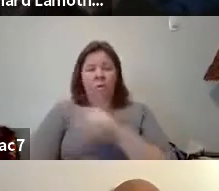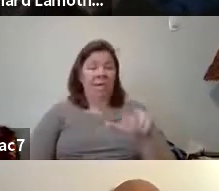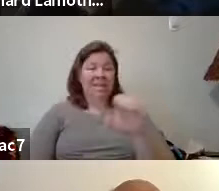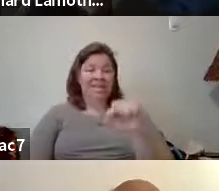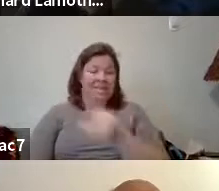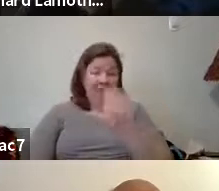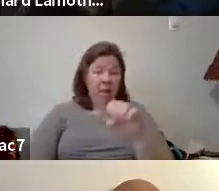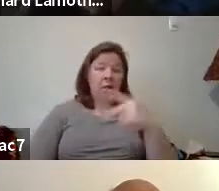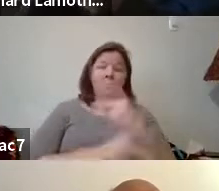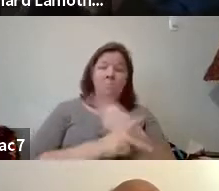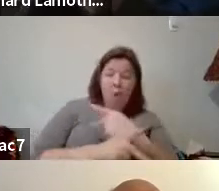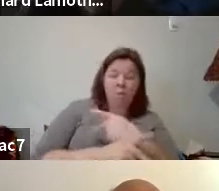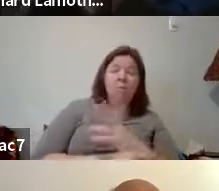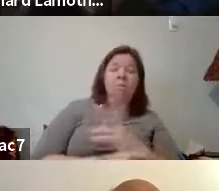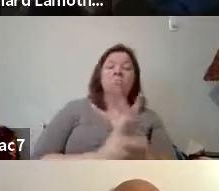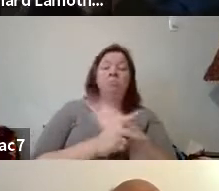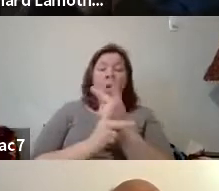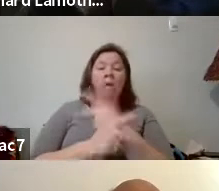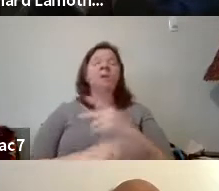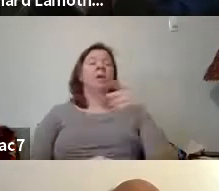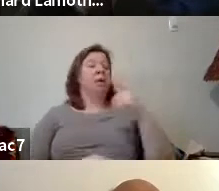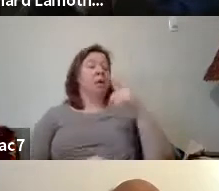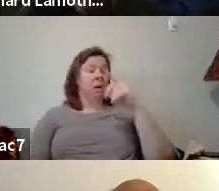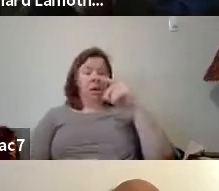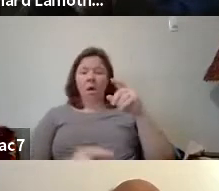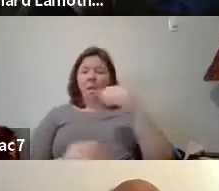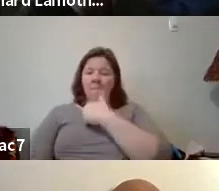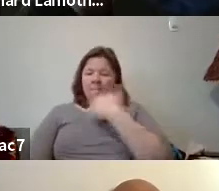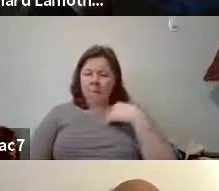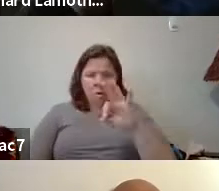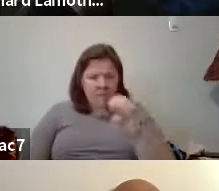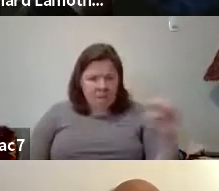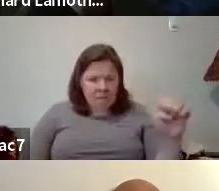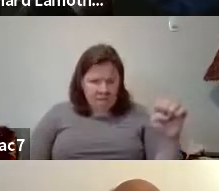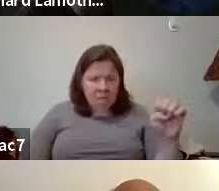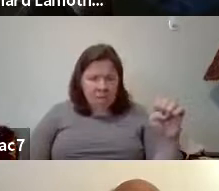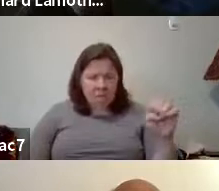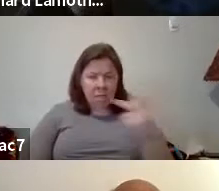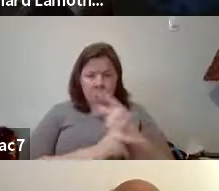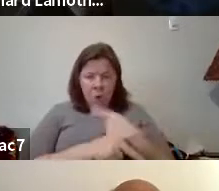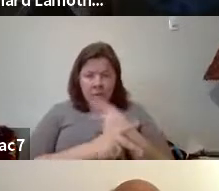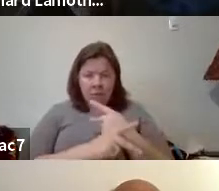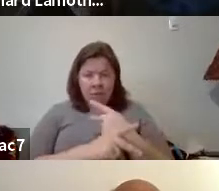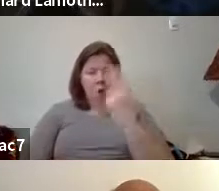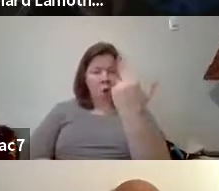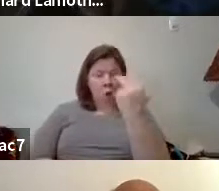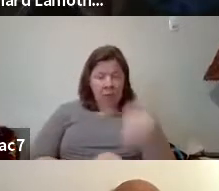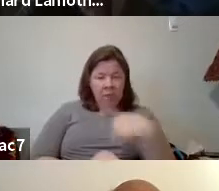products, subscription fees for products. We figured out the other day that the 13 world